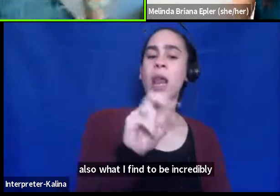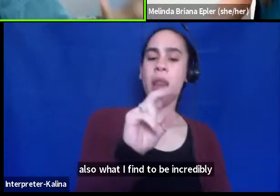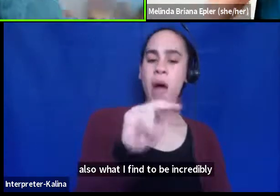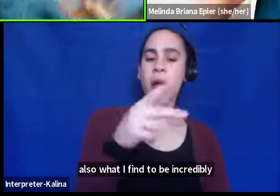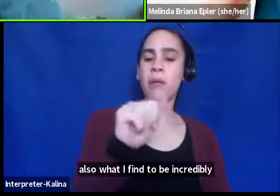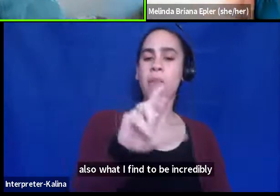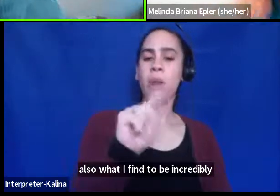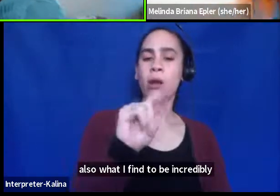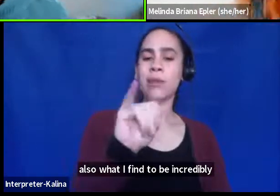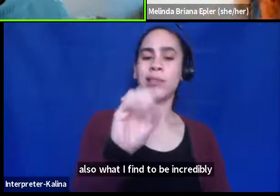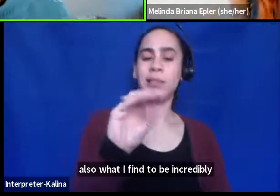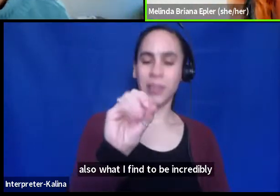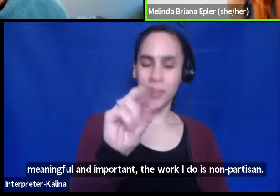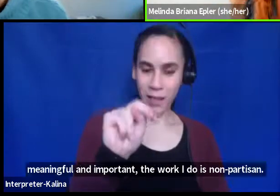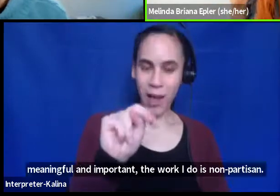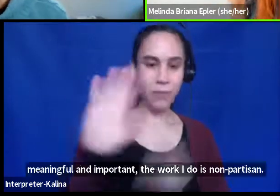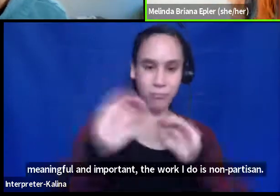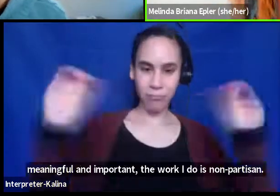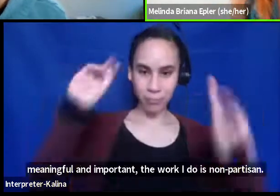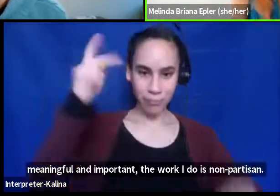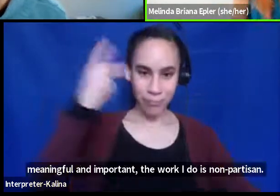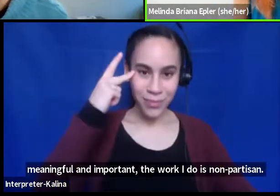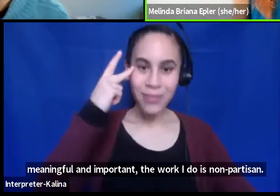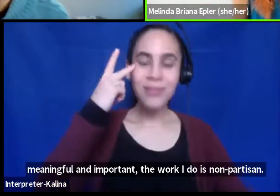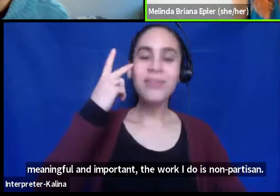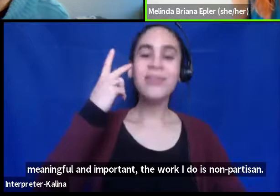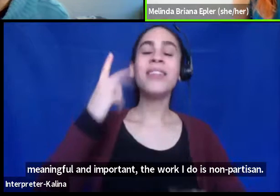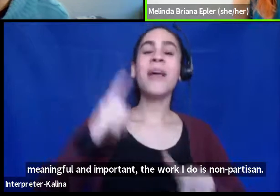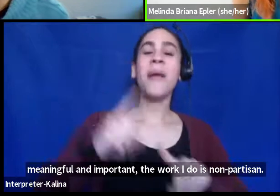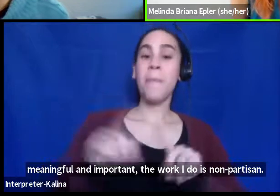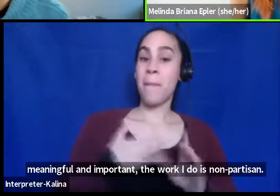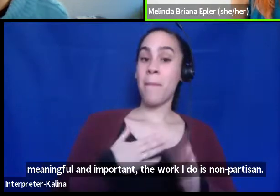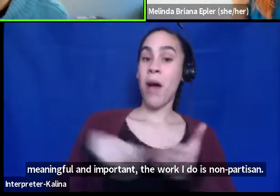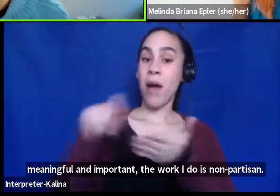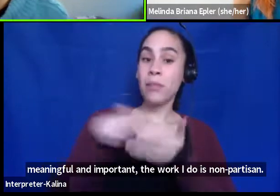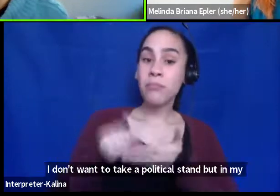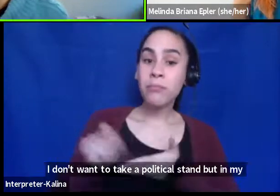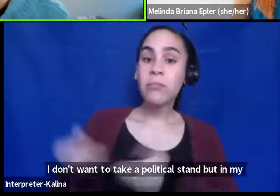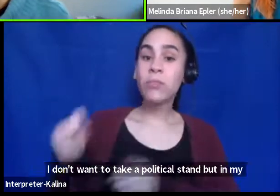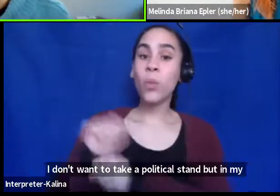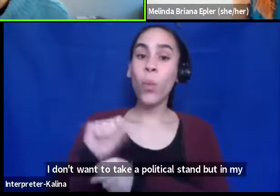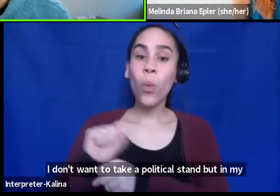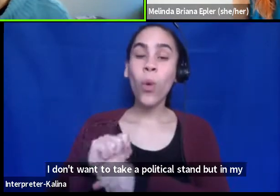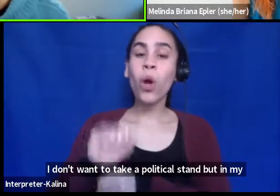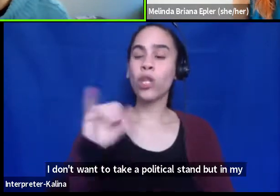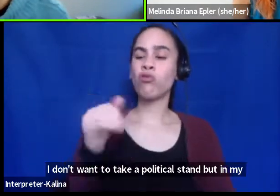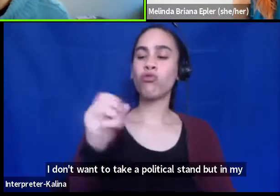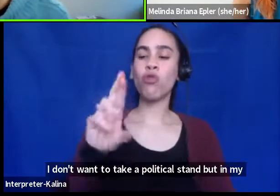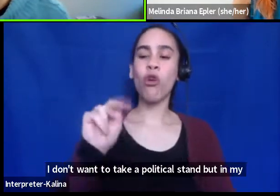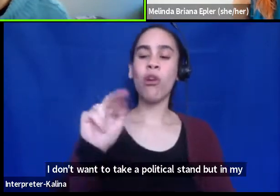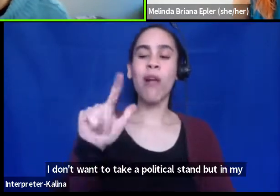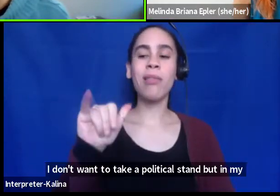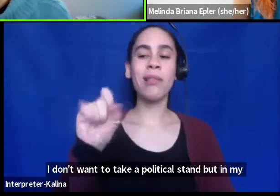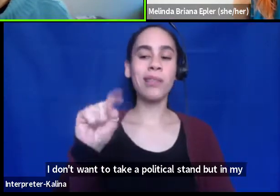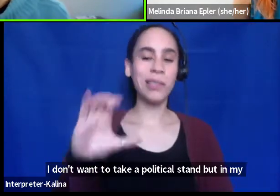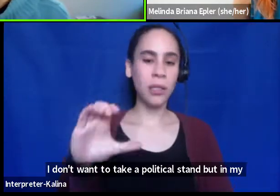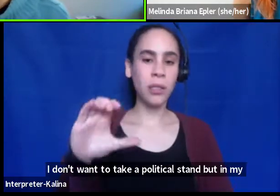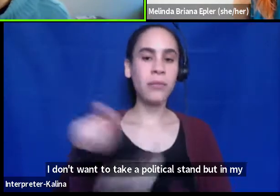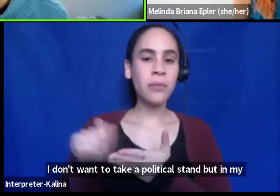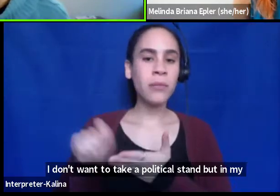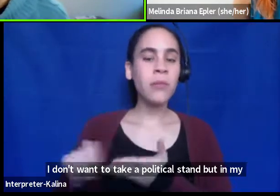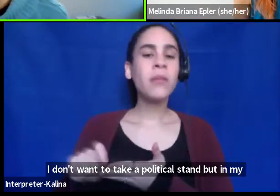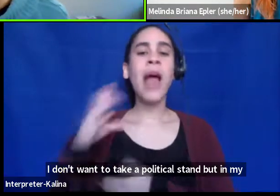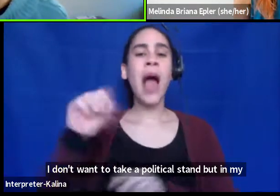want to take a political stance, but in my journalistic work and in my reporting, there have just been so many abuses that came out of the